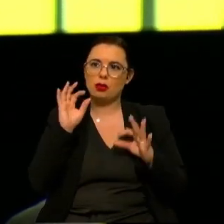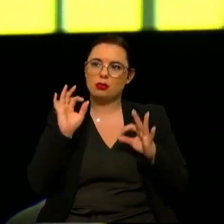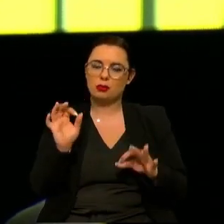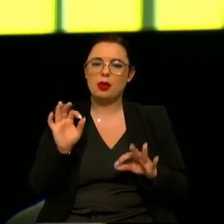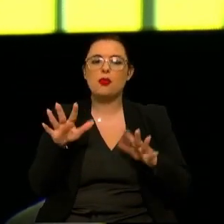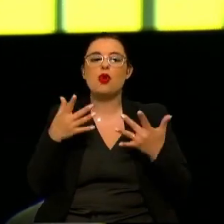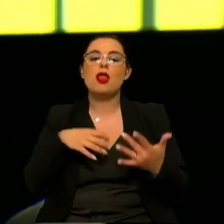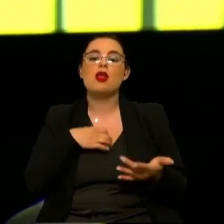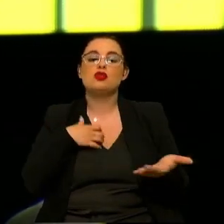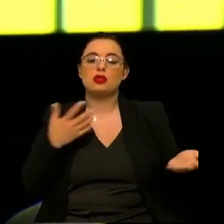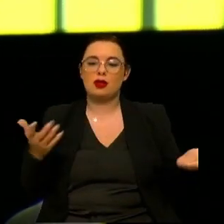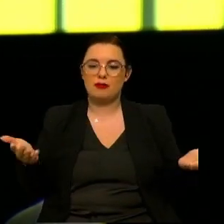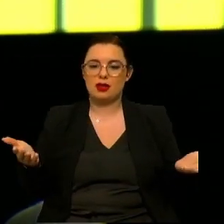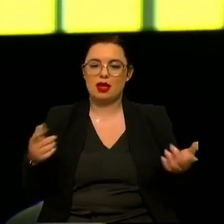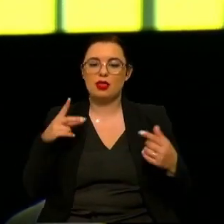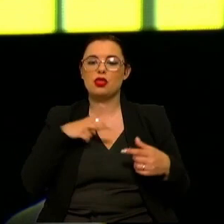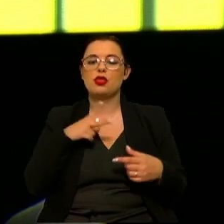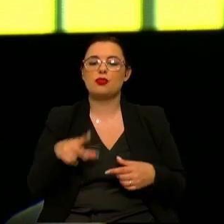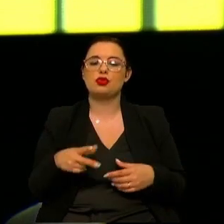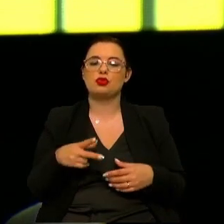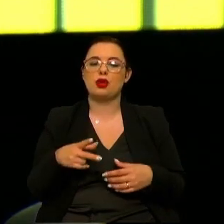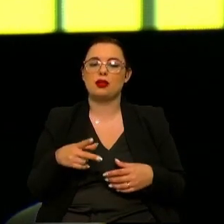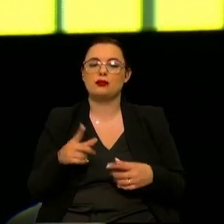important? What is